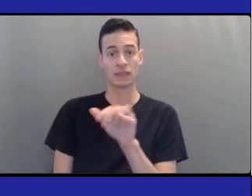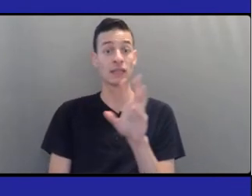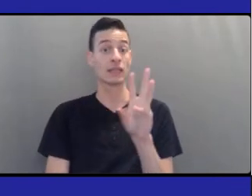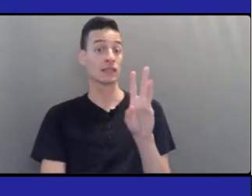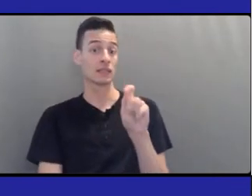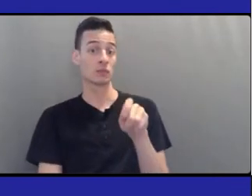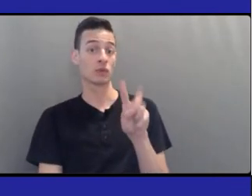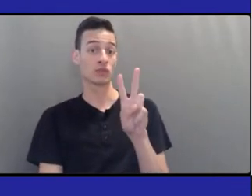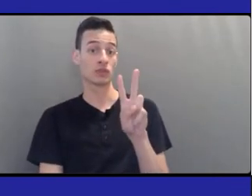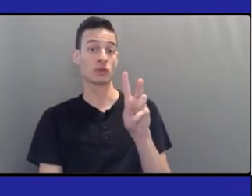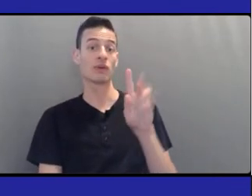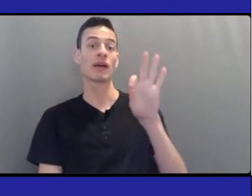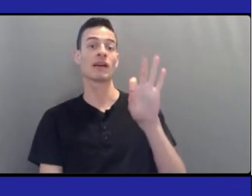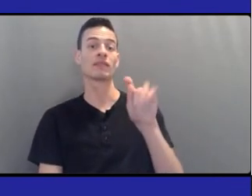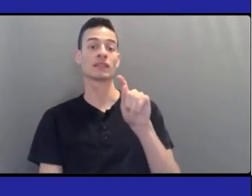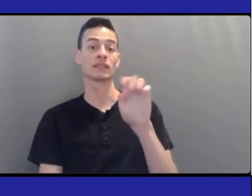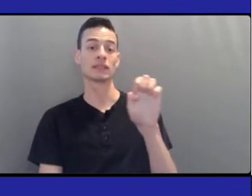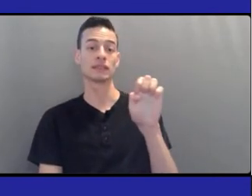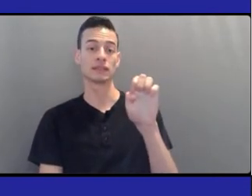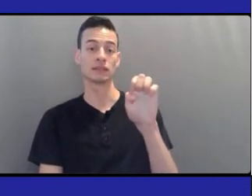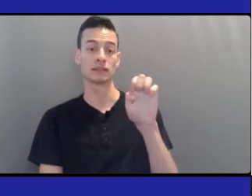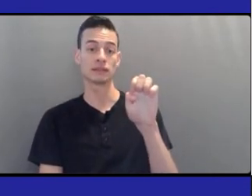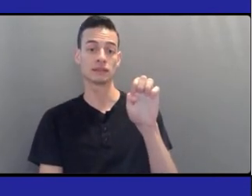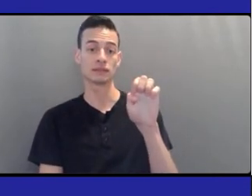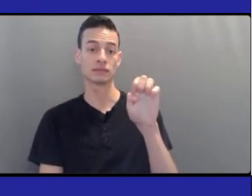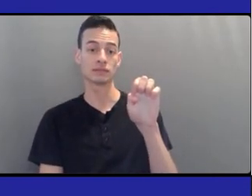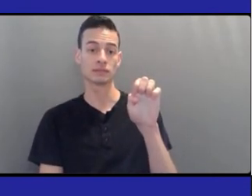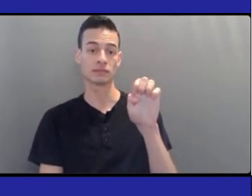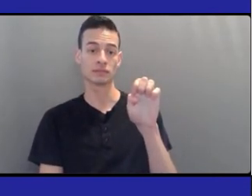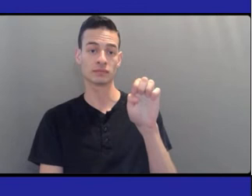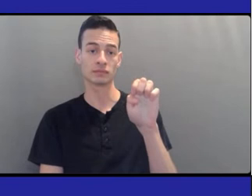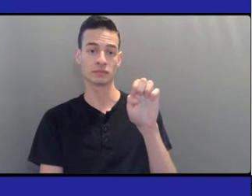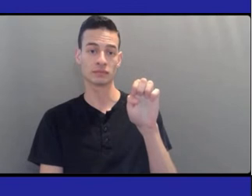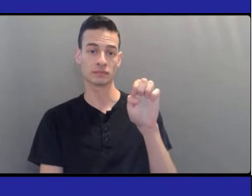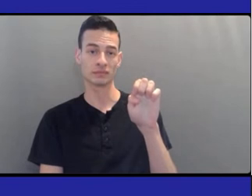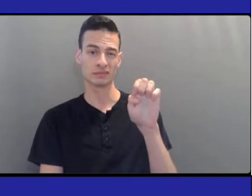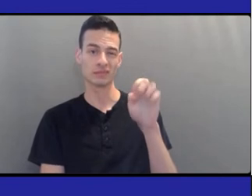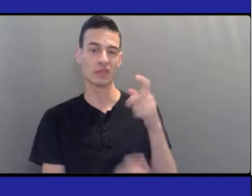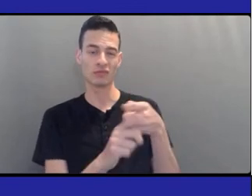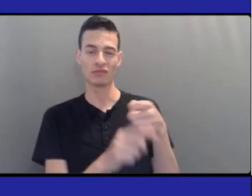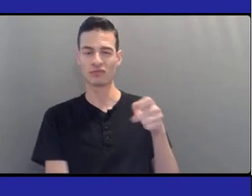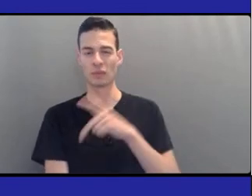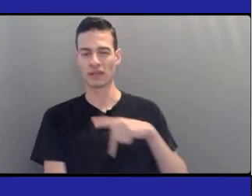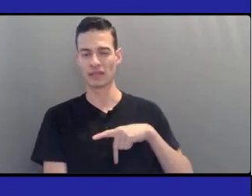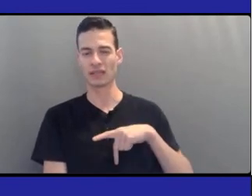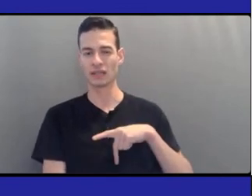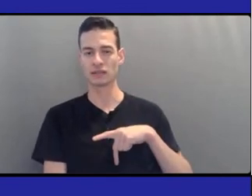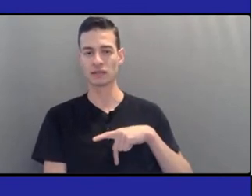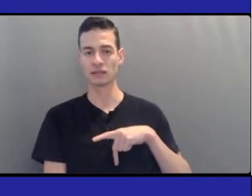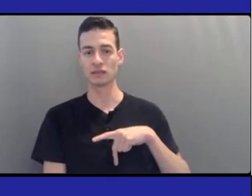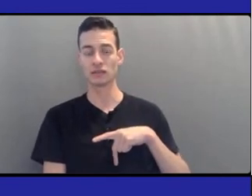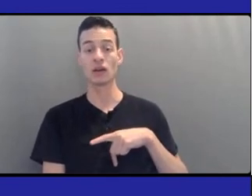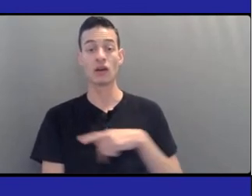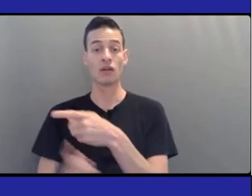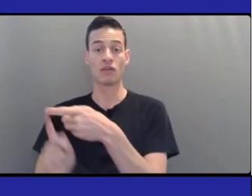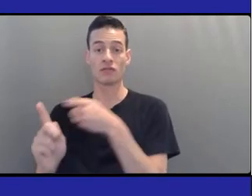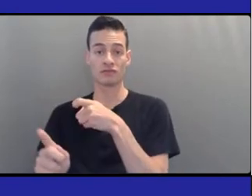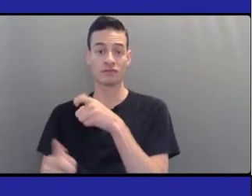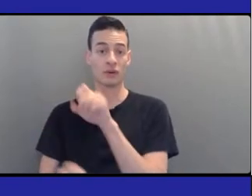FTEs at Kings County, and at South Brooklyn Health, it's a total of